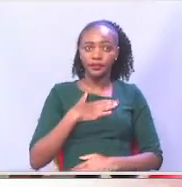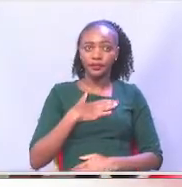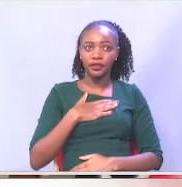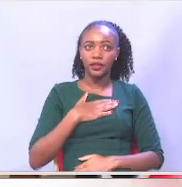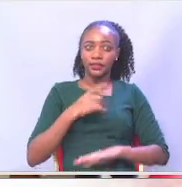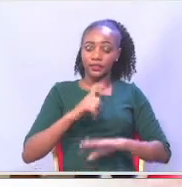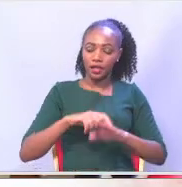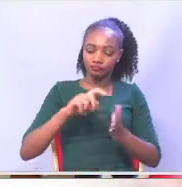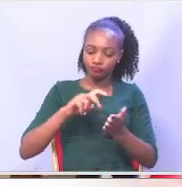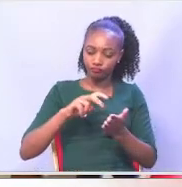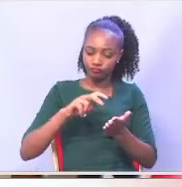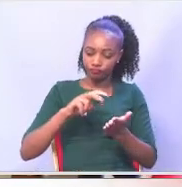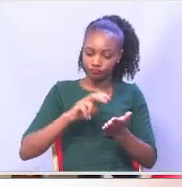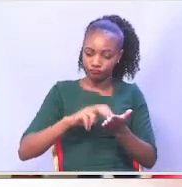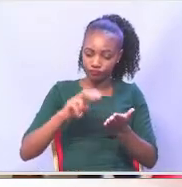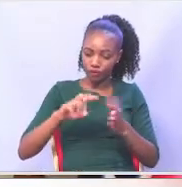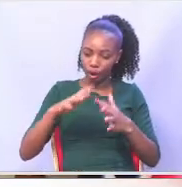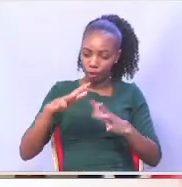kubanduka